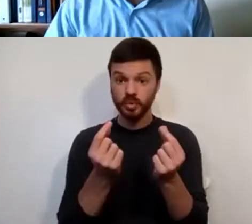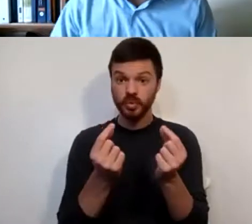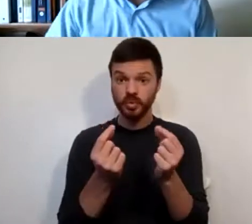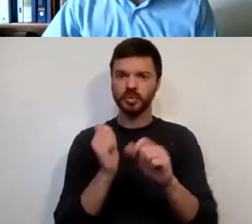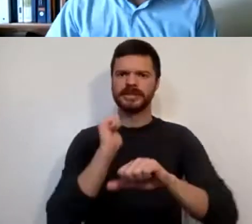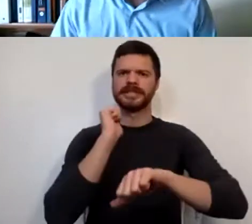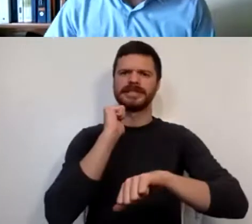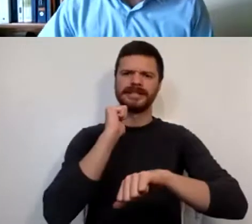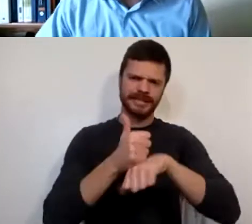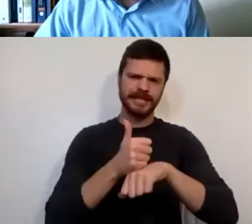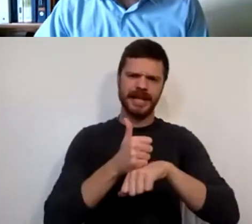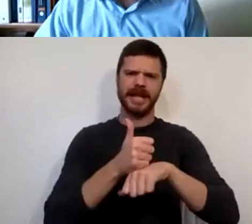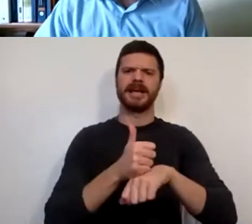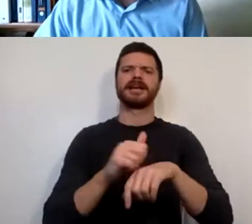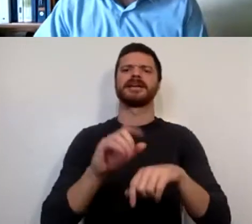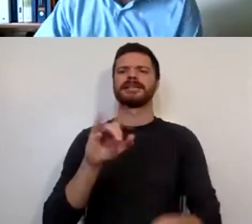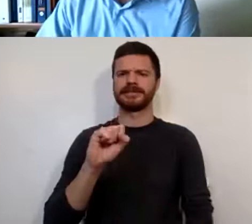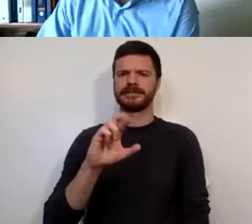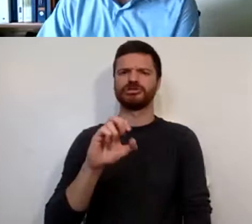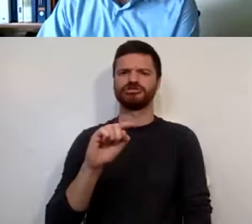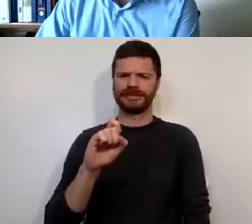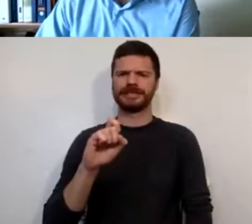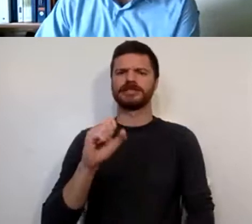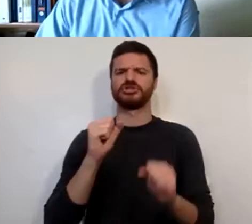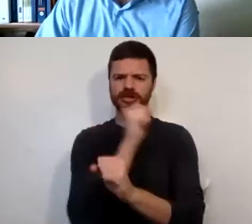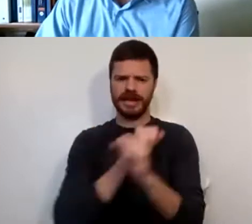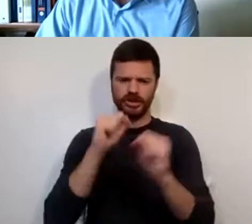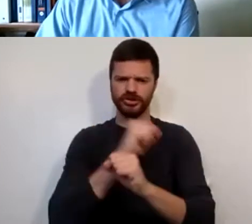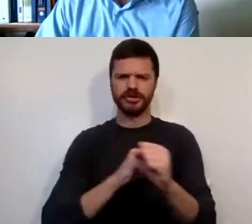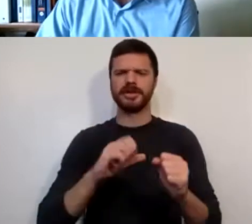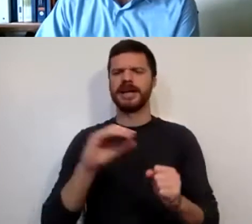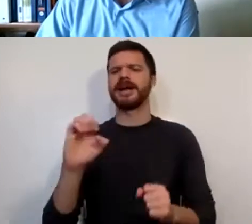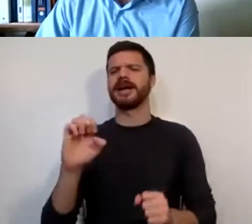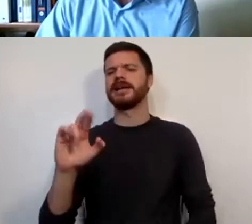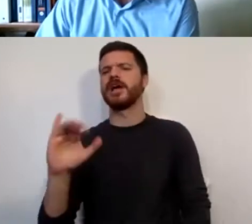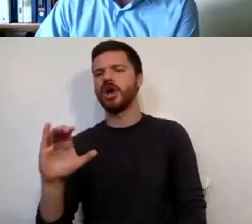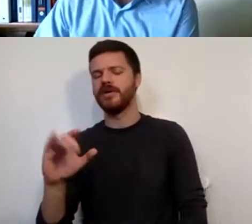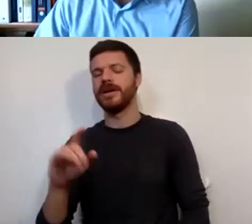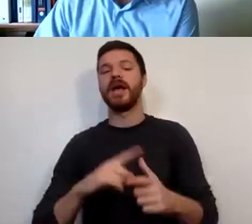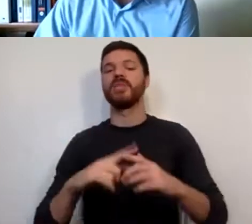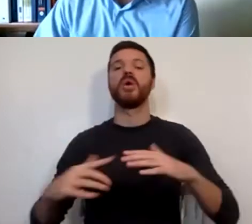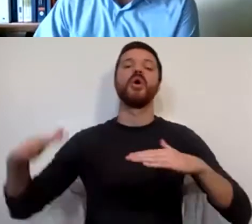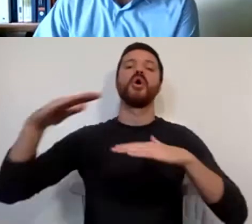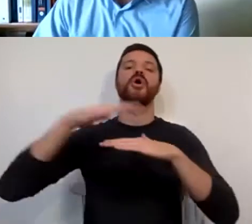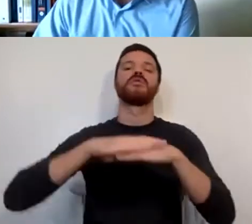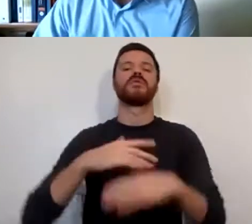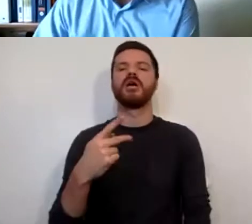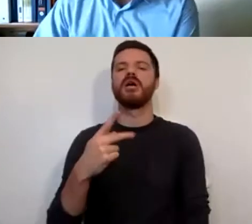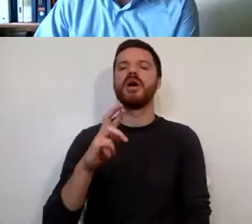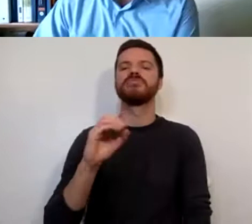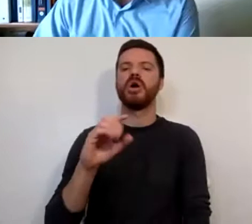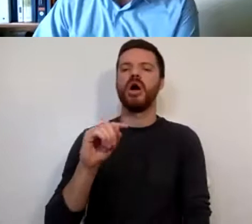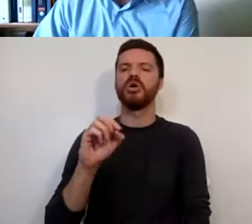ERIC discrete strategies, and then overlaying the Proctor framework, the actor,